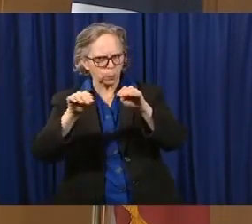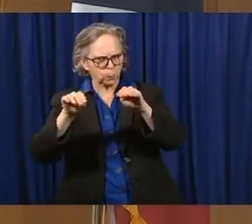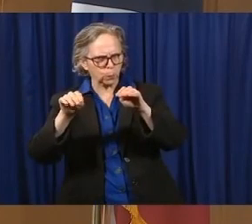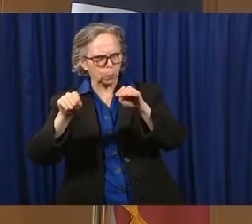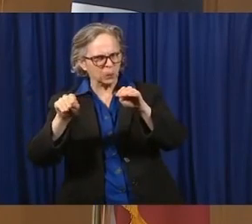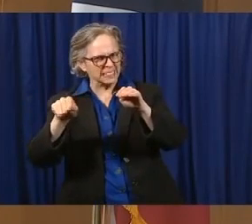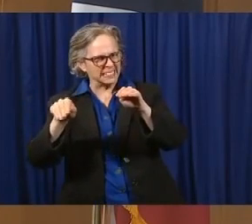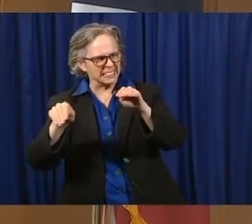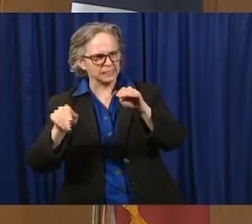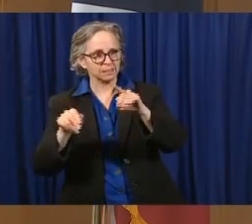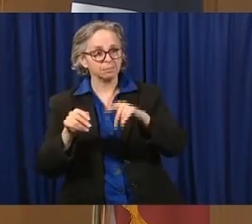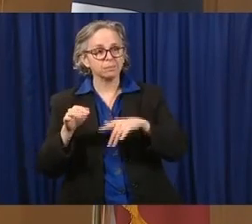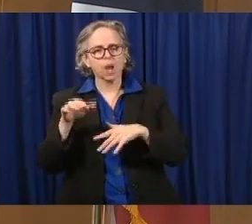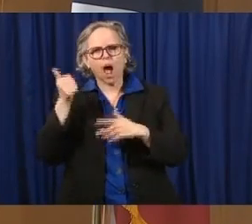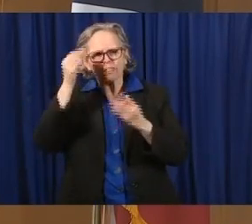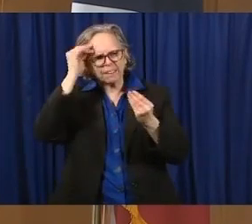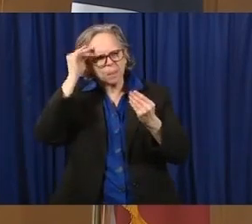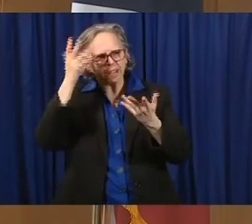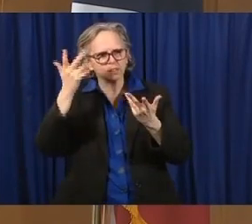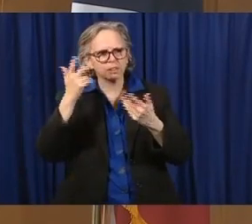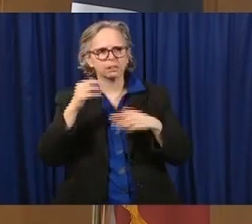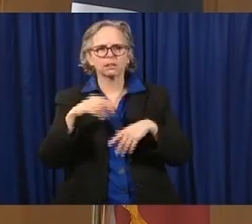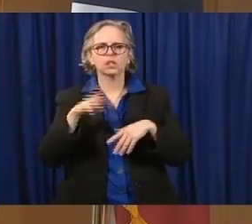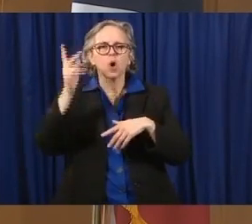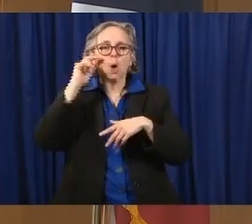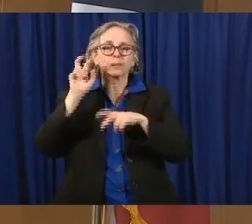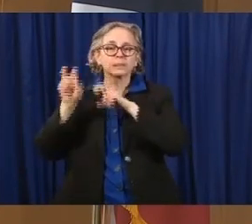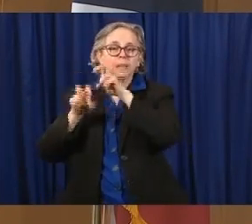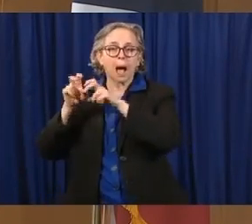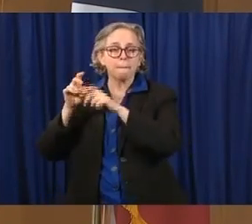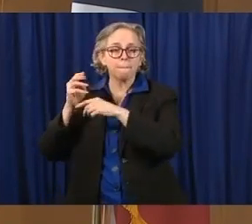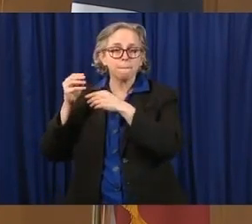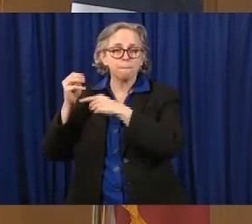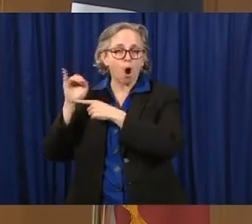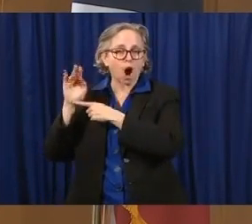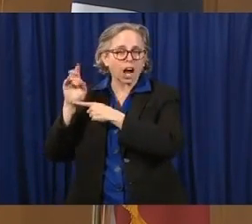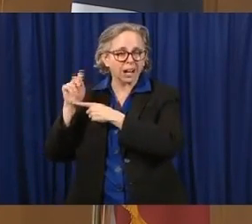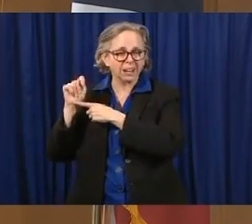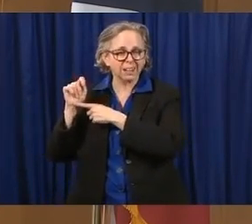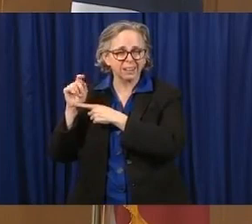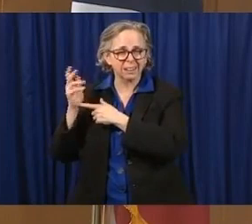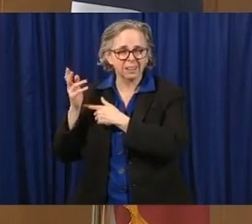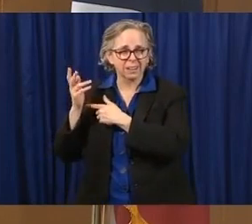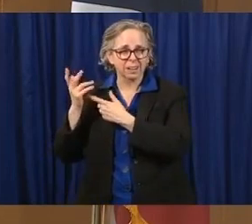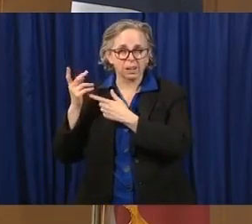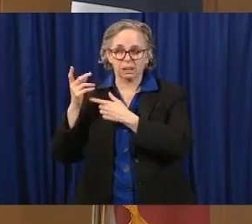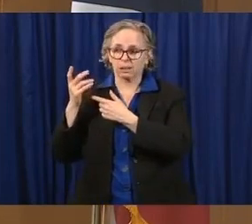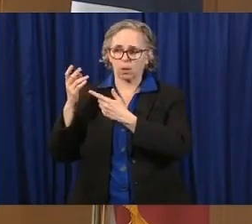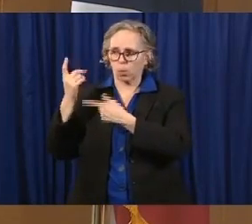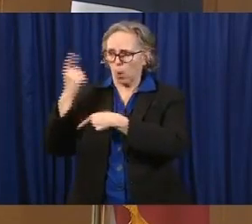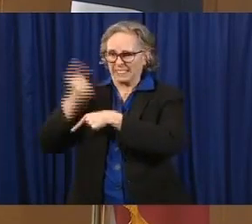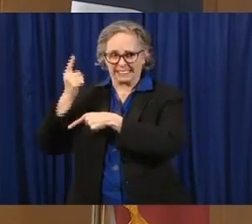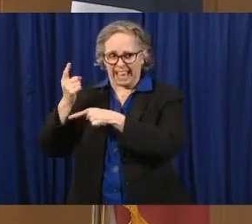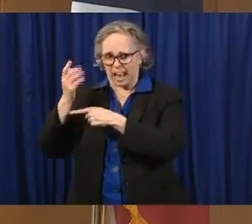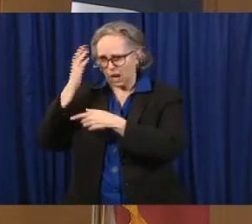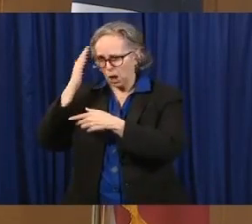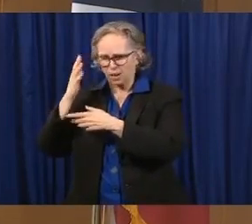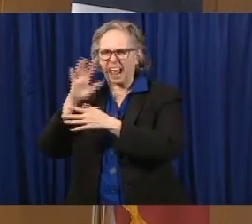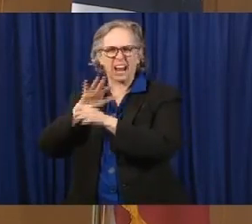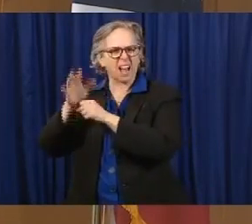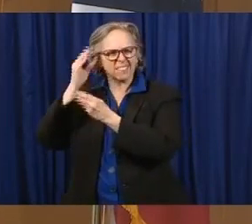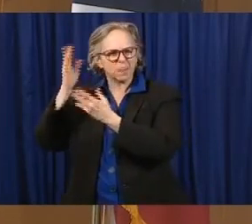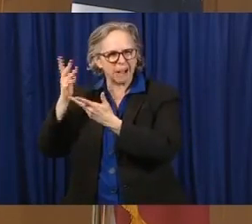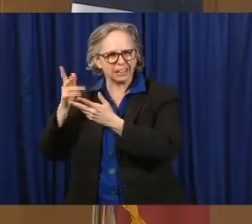like looking at the stock market or anything else. Don't look at one day. What you want to look at is a 5-day average or 7-day average, and just